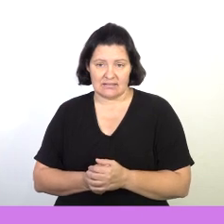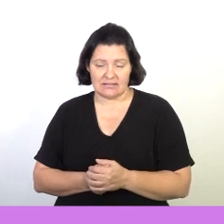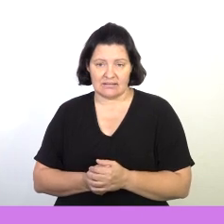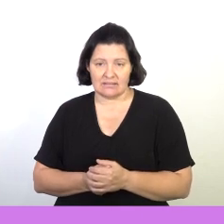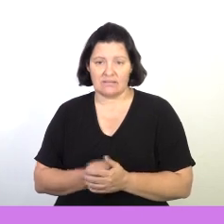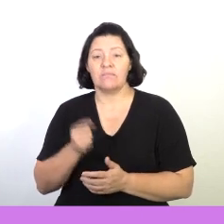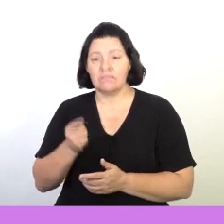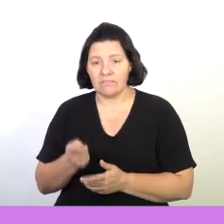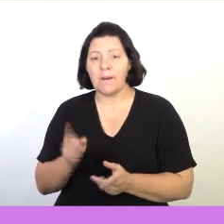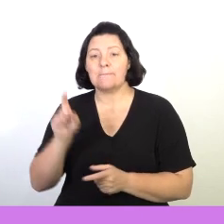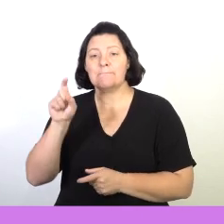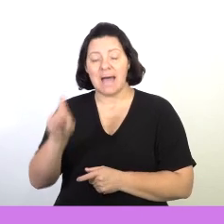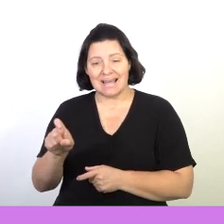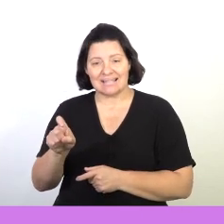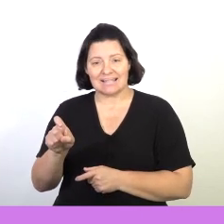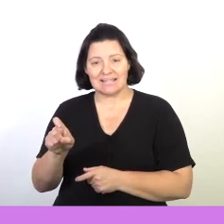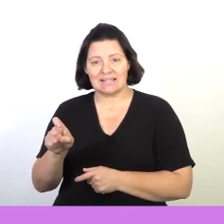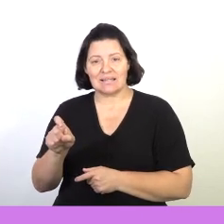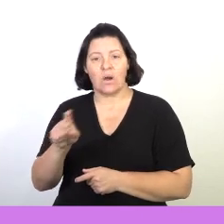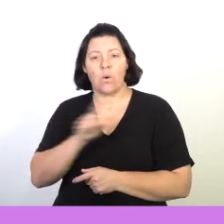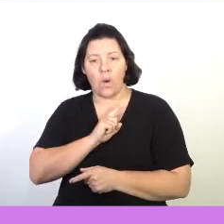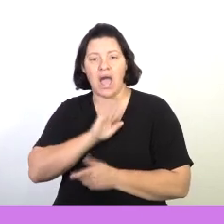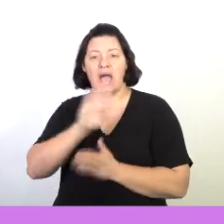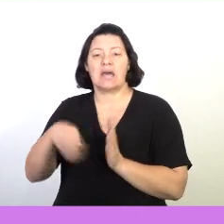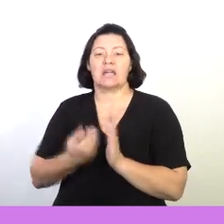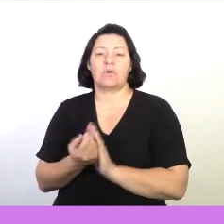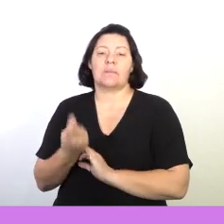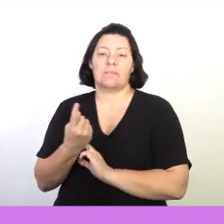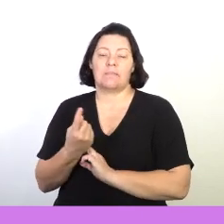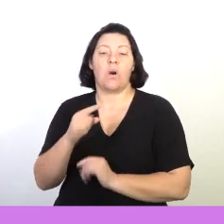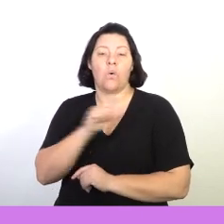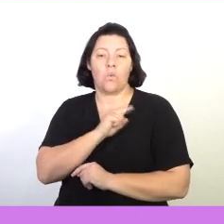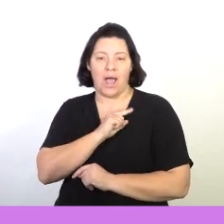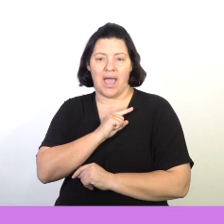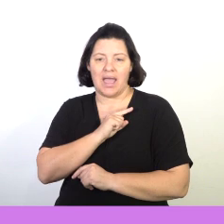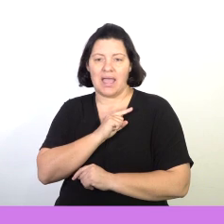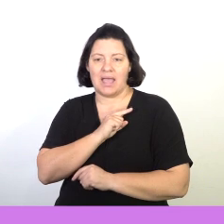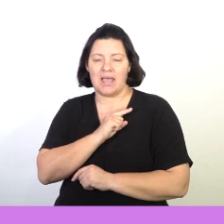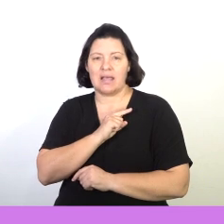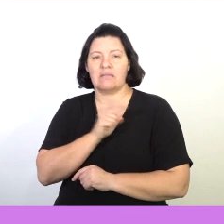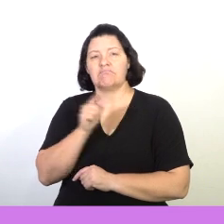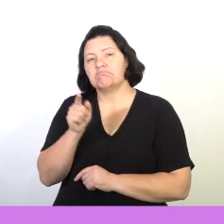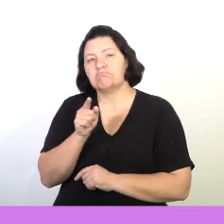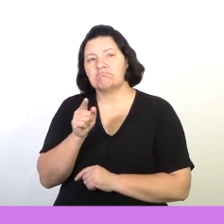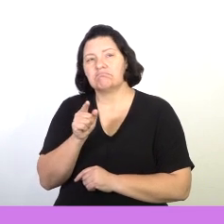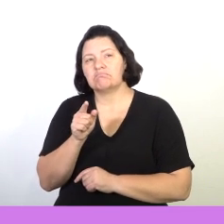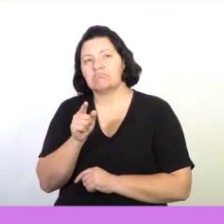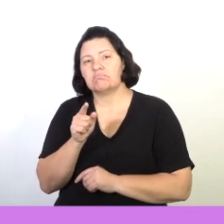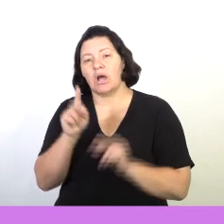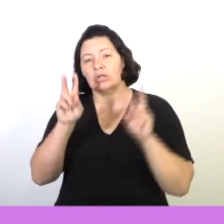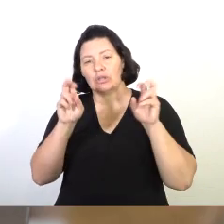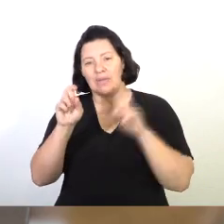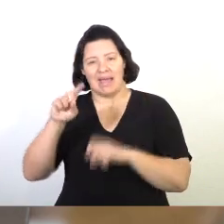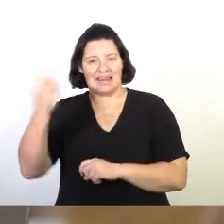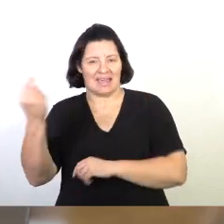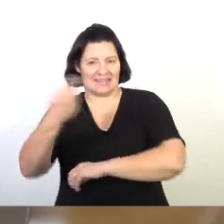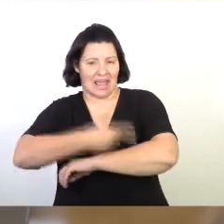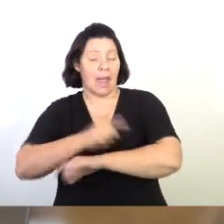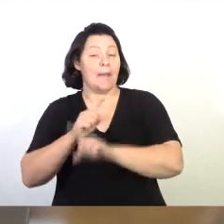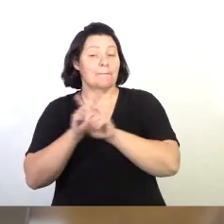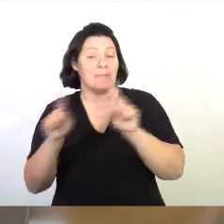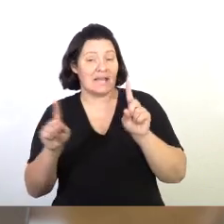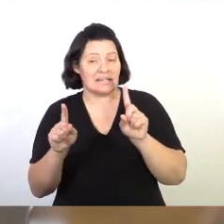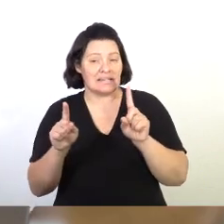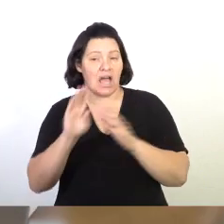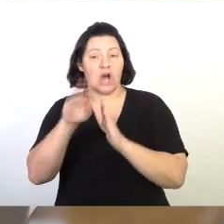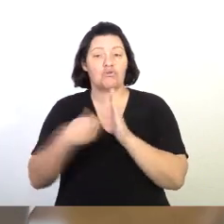this will have to be, we're going to round up based on the context. And this will be a topic for another